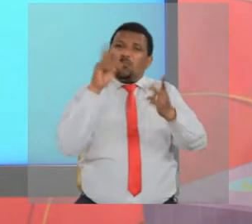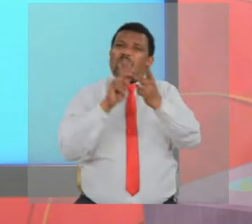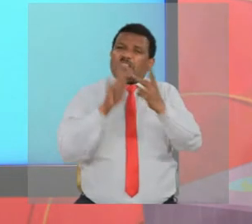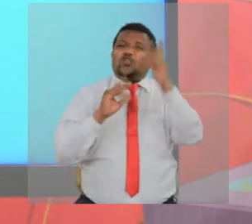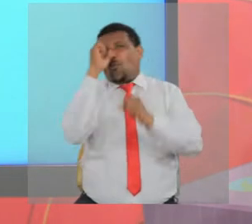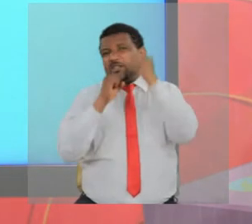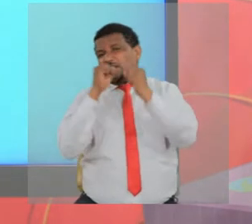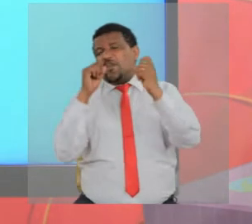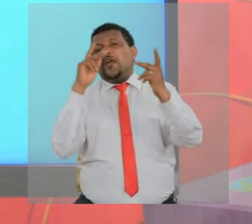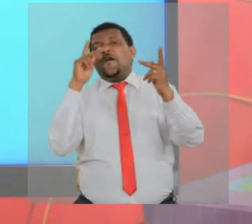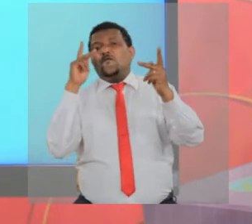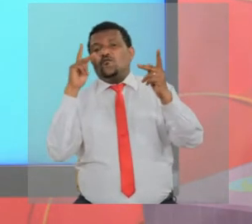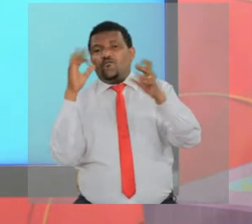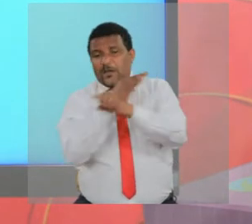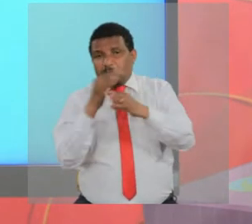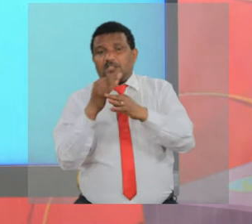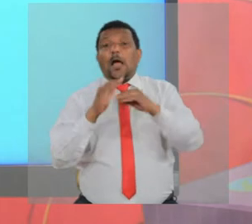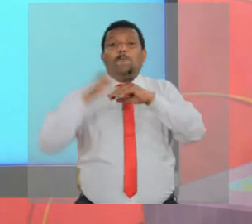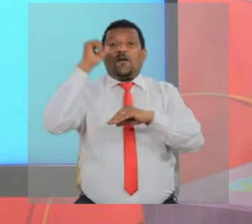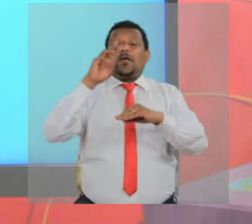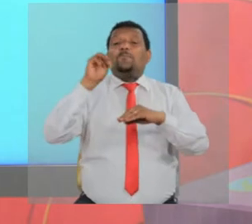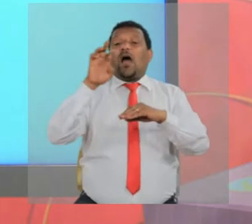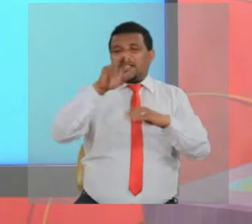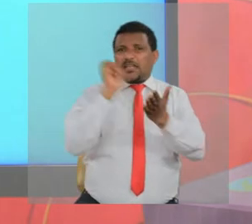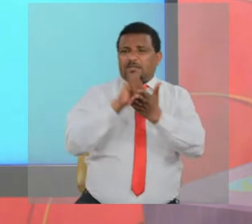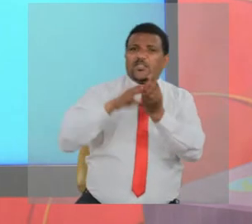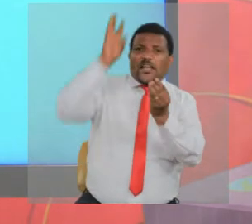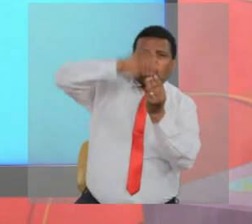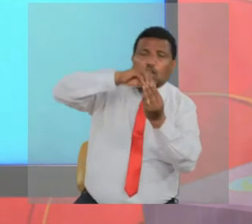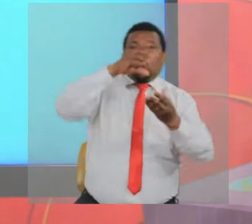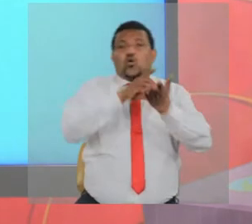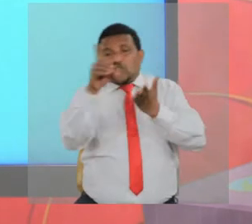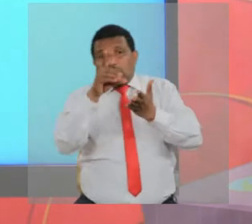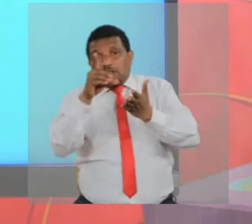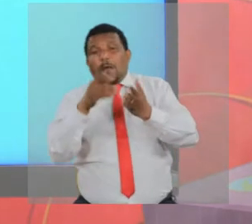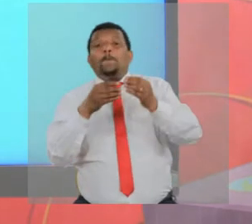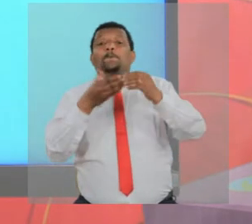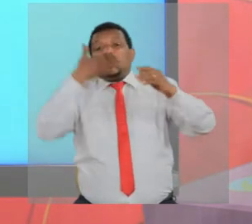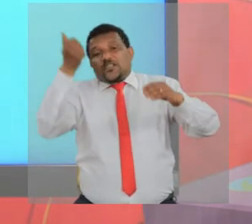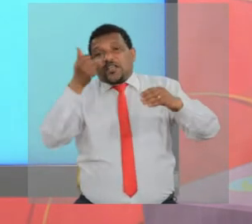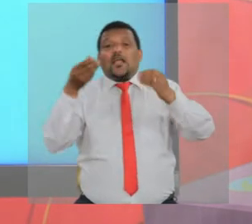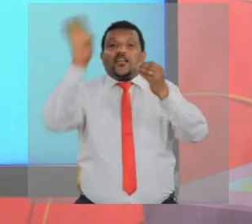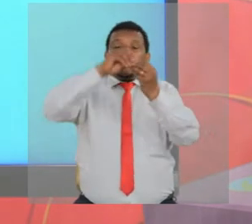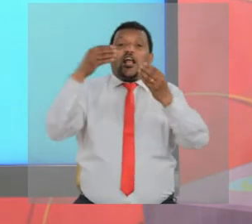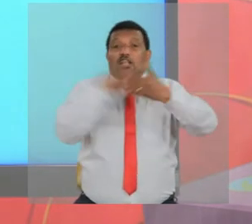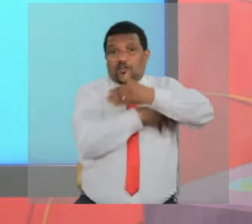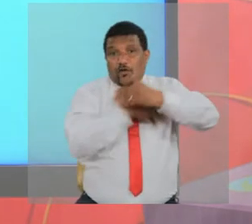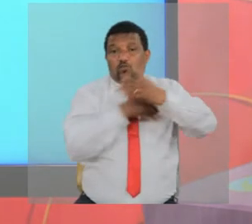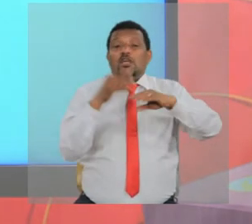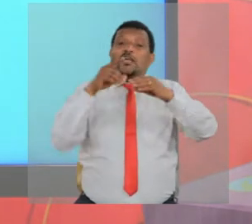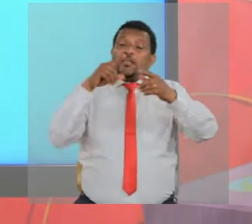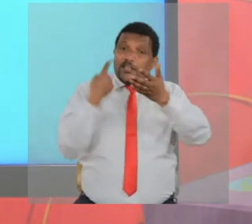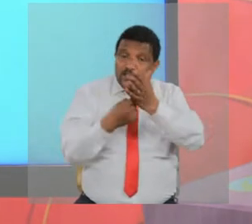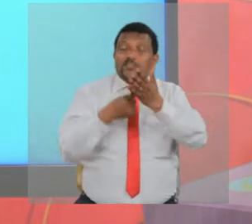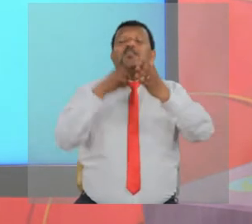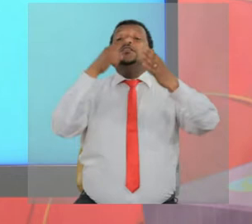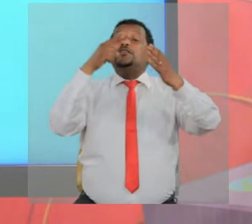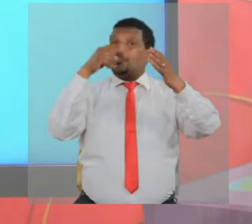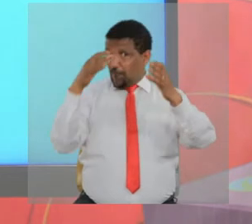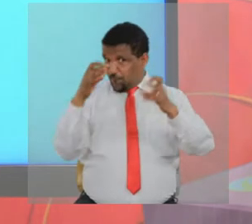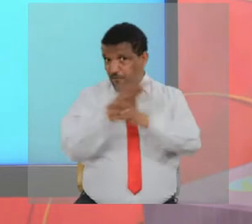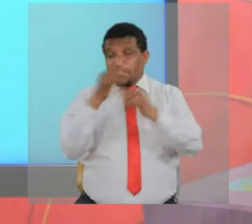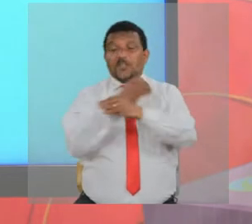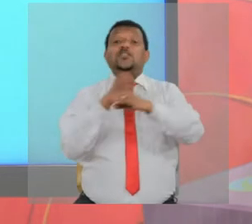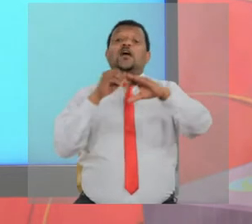perfectly competitive firm is above MR, that means the additional cost is greater than the additional revenue, hence the firm is advised